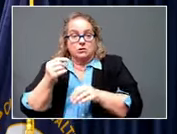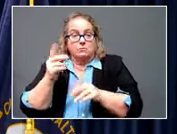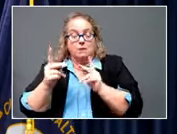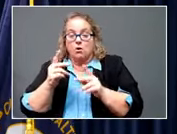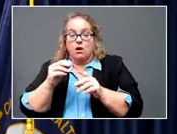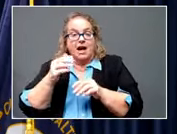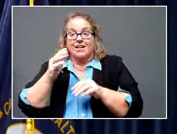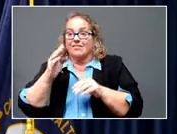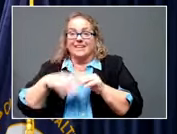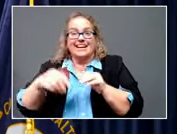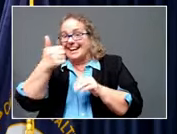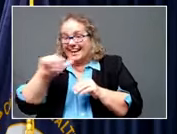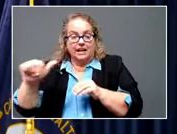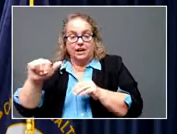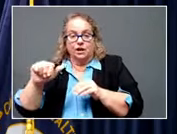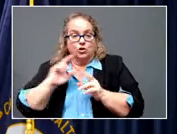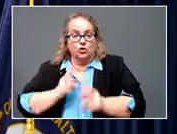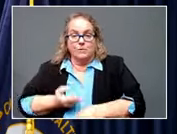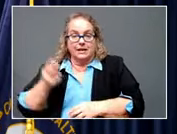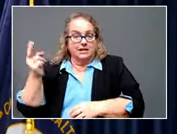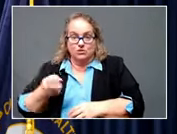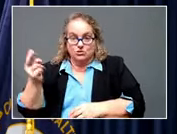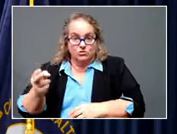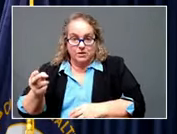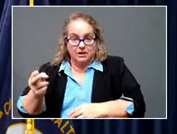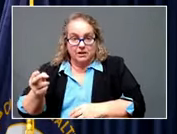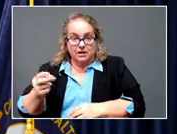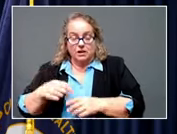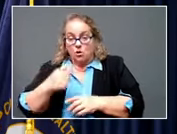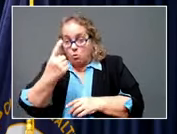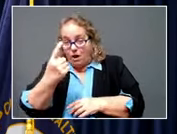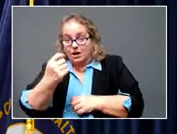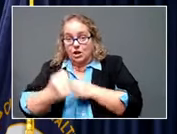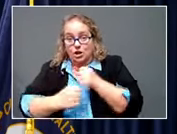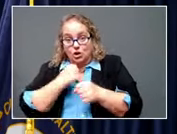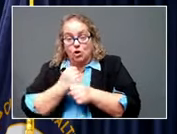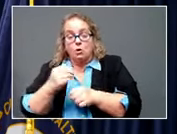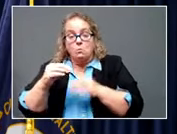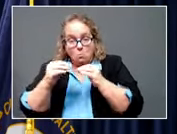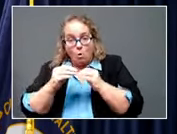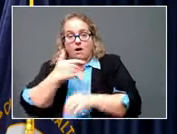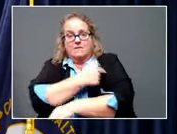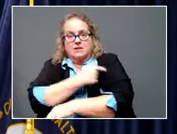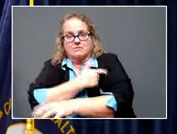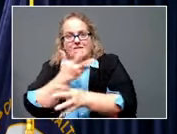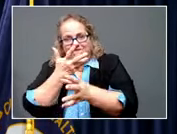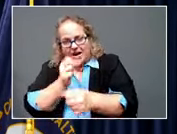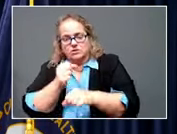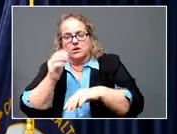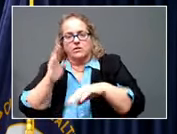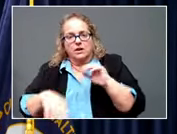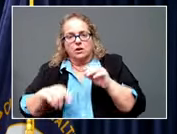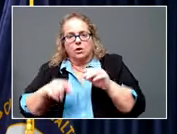how they've done. In 1 year, more vaccinations, faster based on when we first learned of the